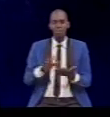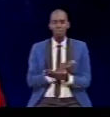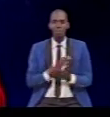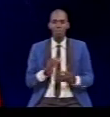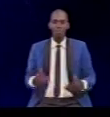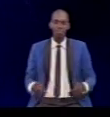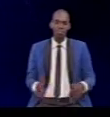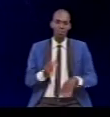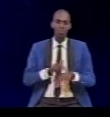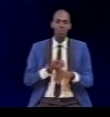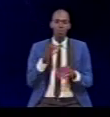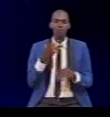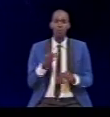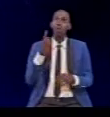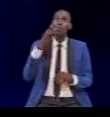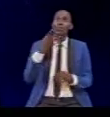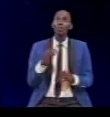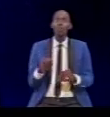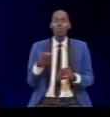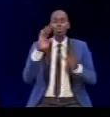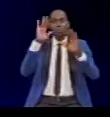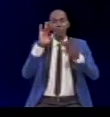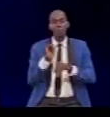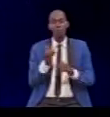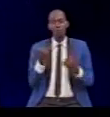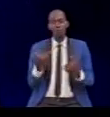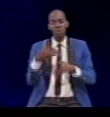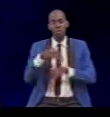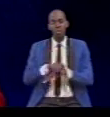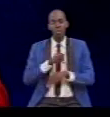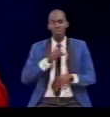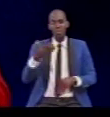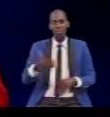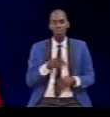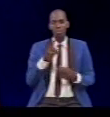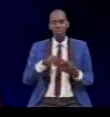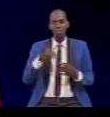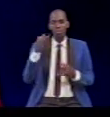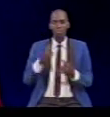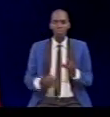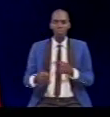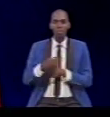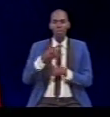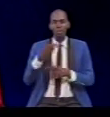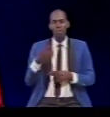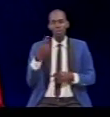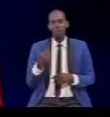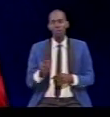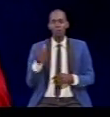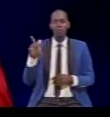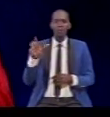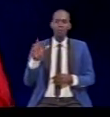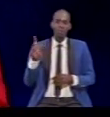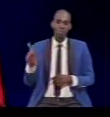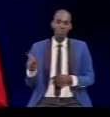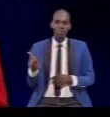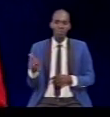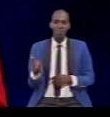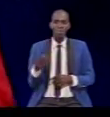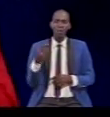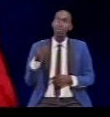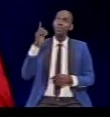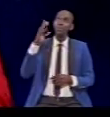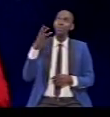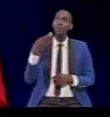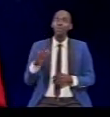miracles. Tonight, I welcome you to the final day of the Global Crusade with KUMUYI. The God of